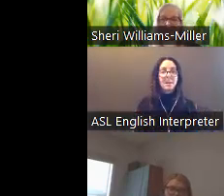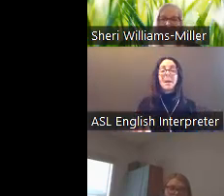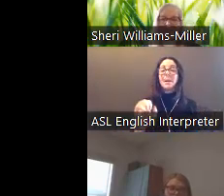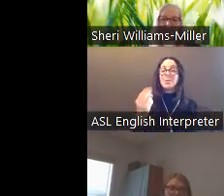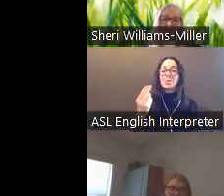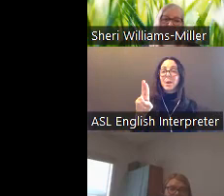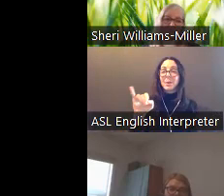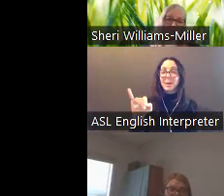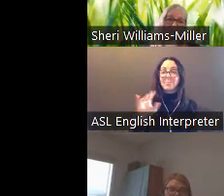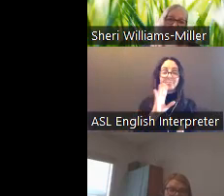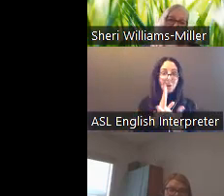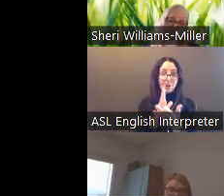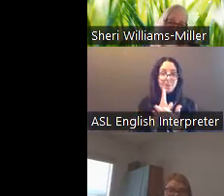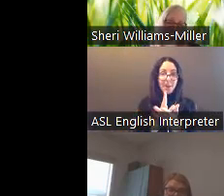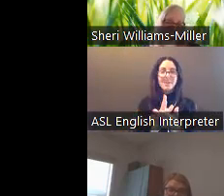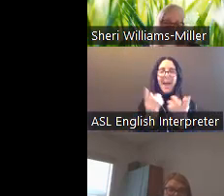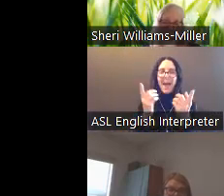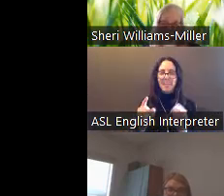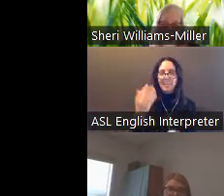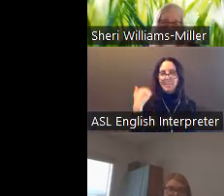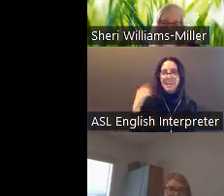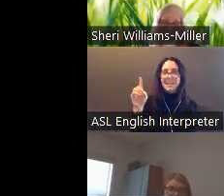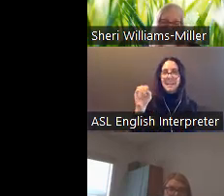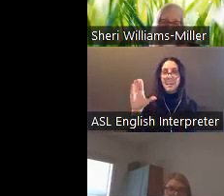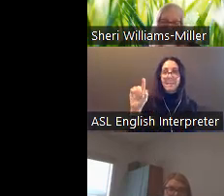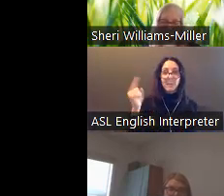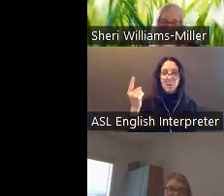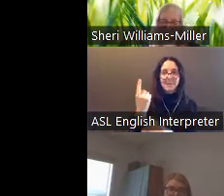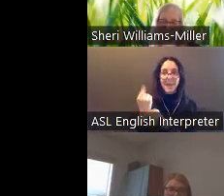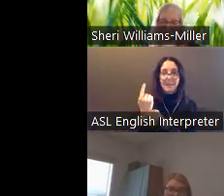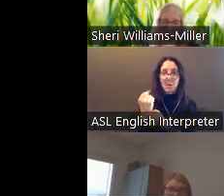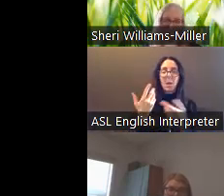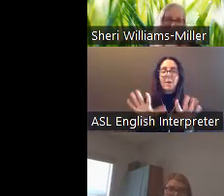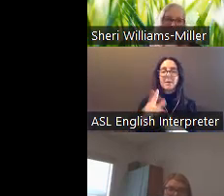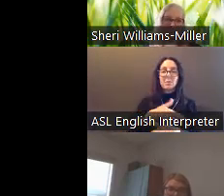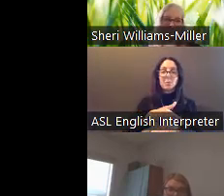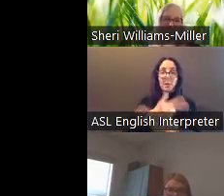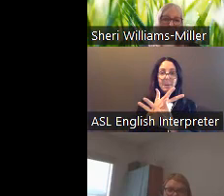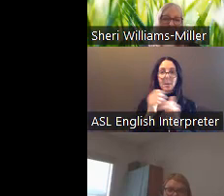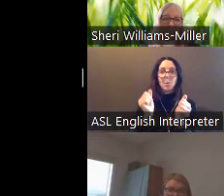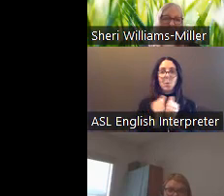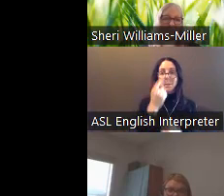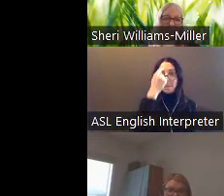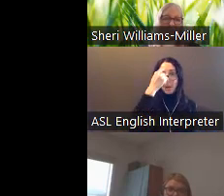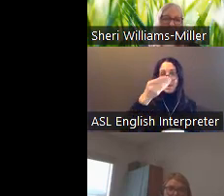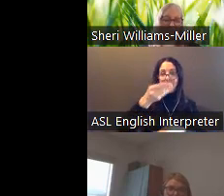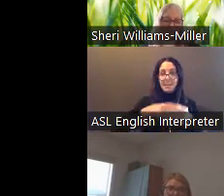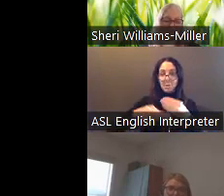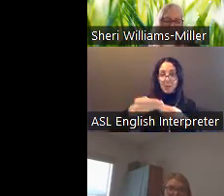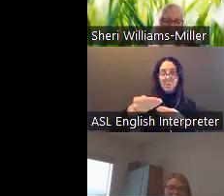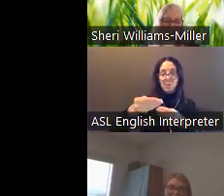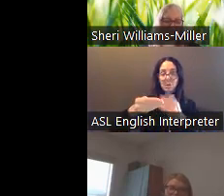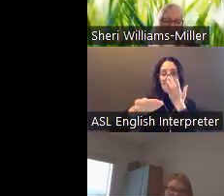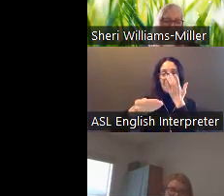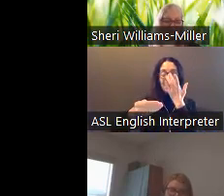mentioned, in December, on December 1st, actually, we did a webinar with the Brain Exchange.